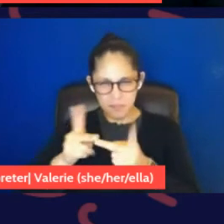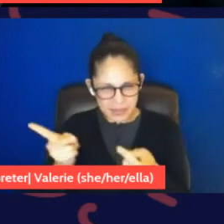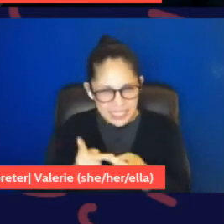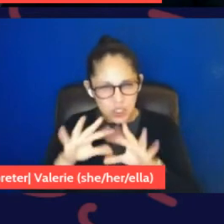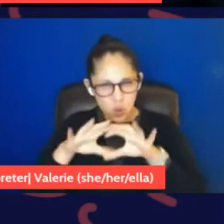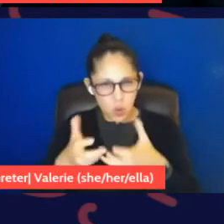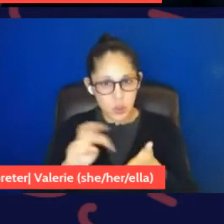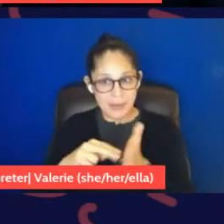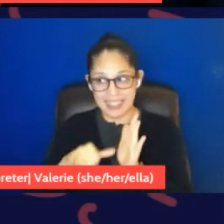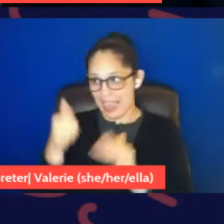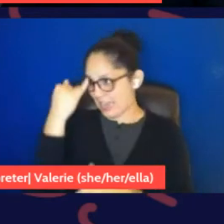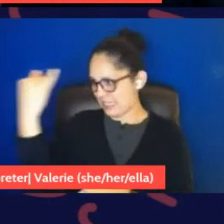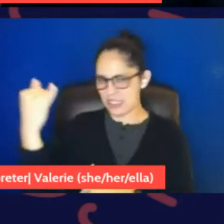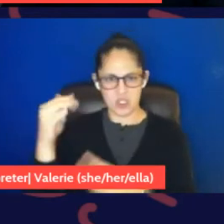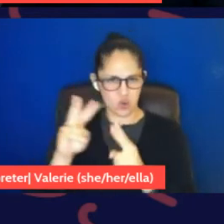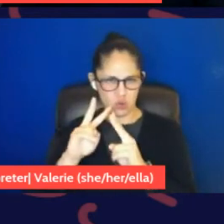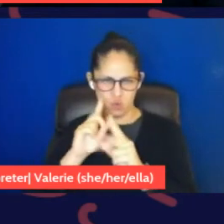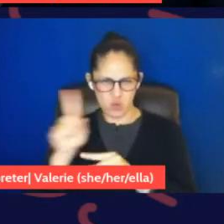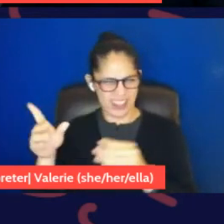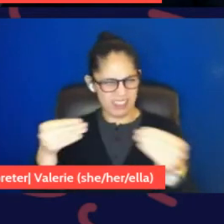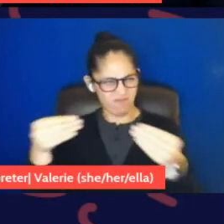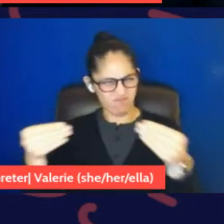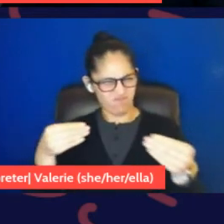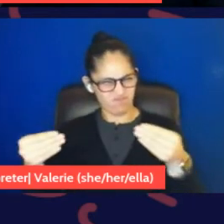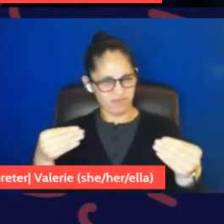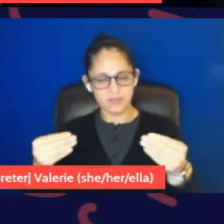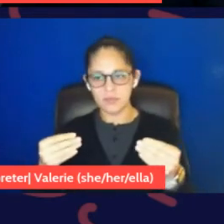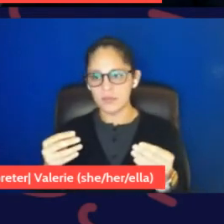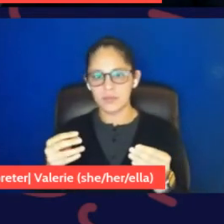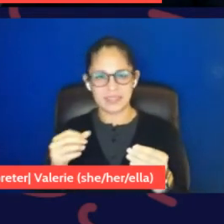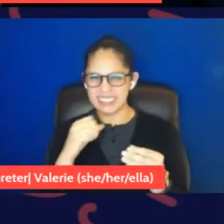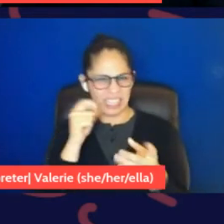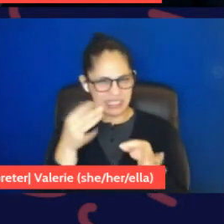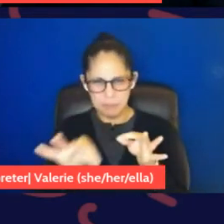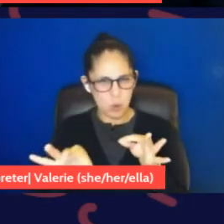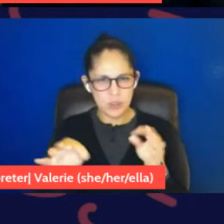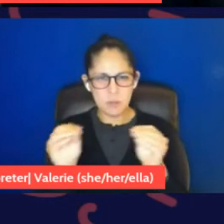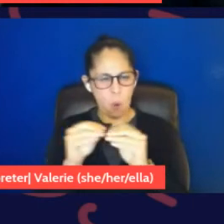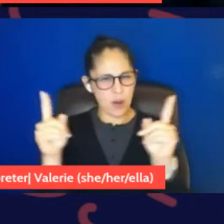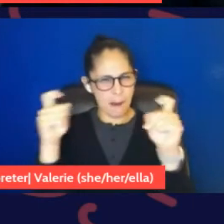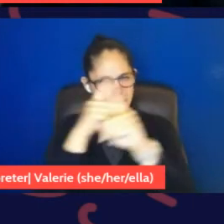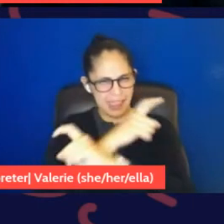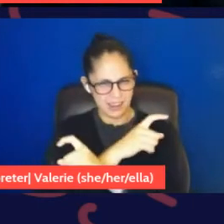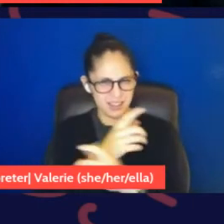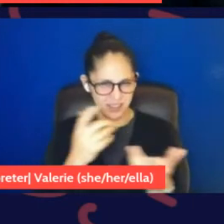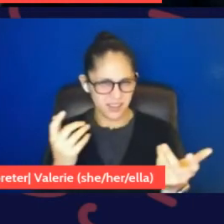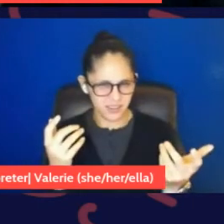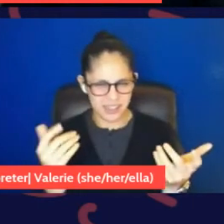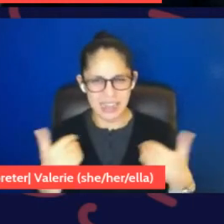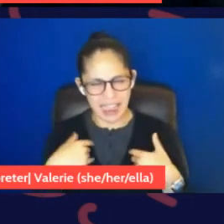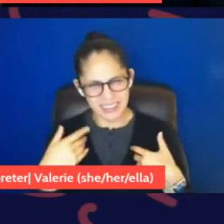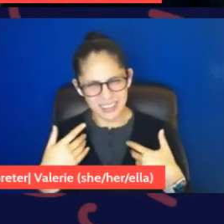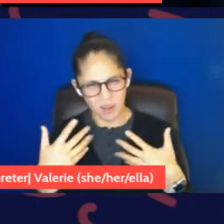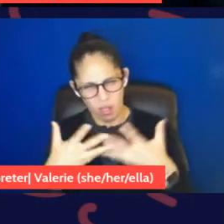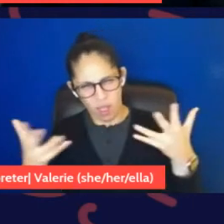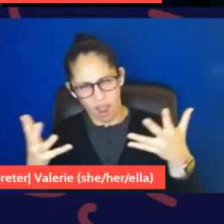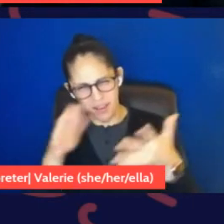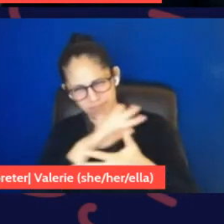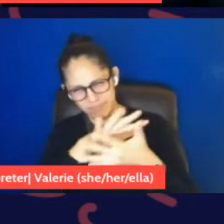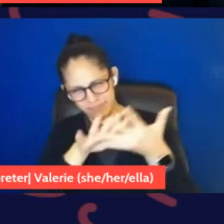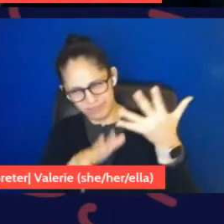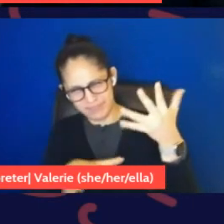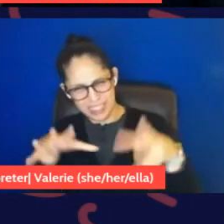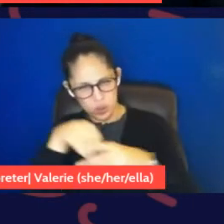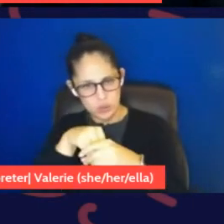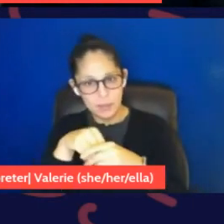I would think like it's a little bit more complex, and it's more dynamic, because it often happens that even when